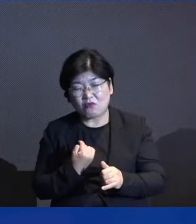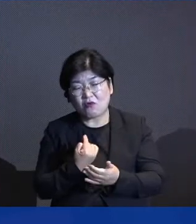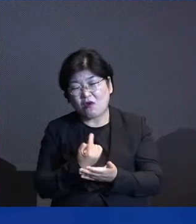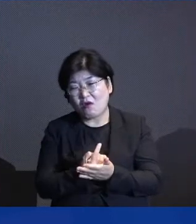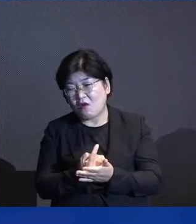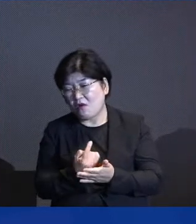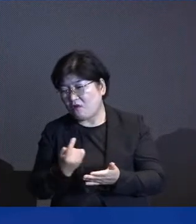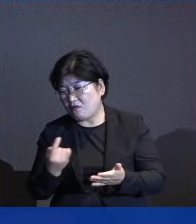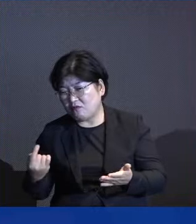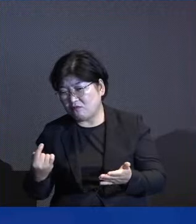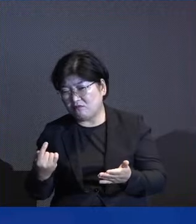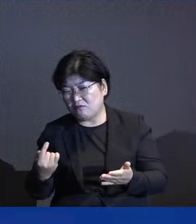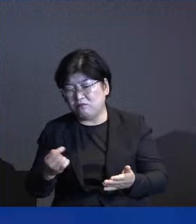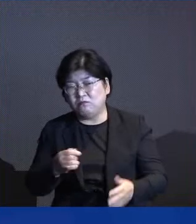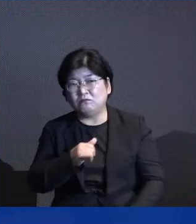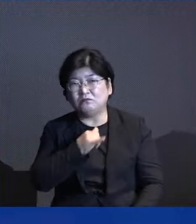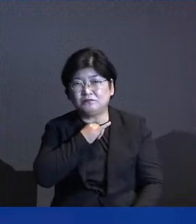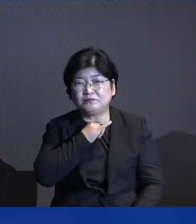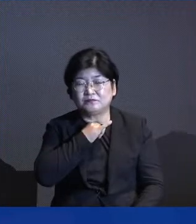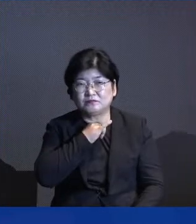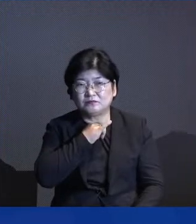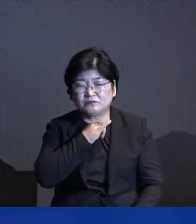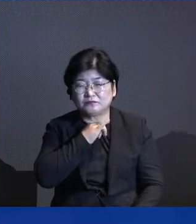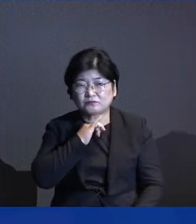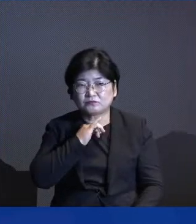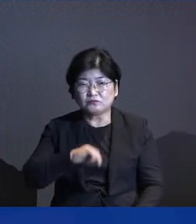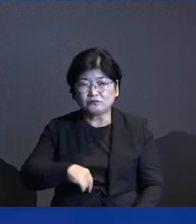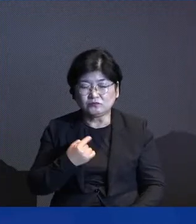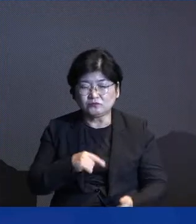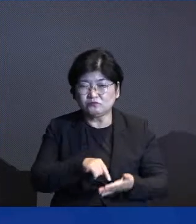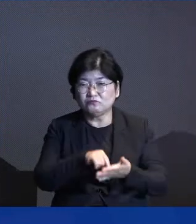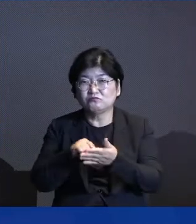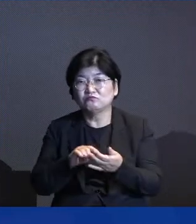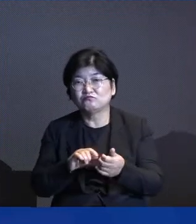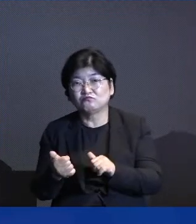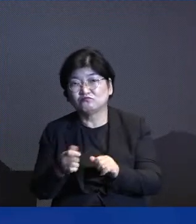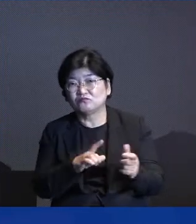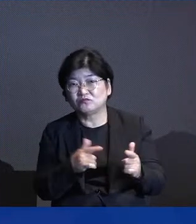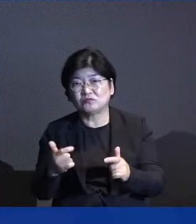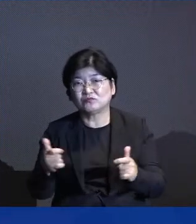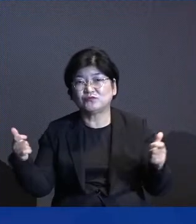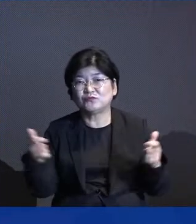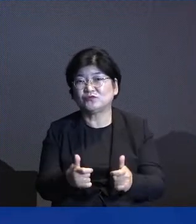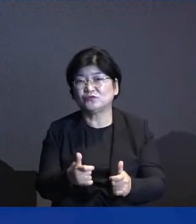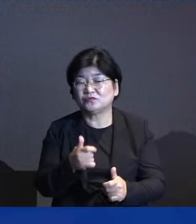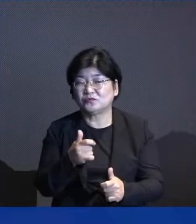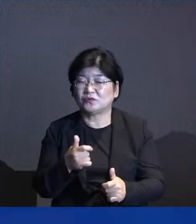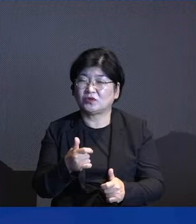they aim to reduce the risk of these important issues.